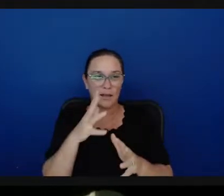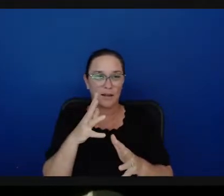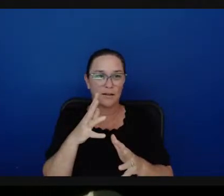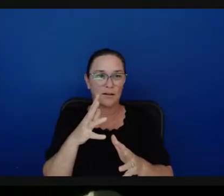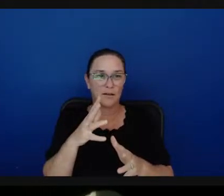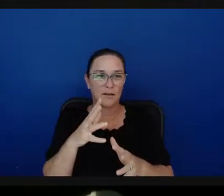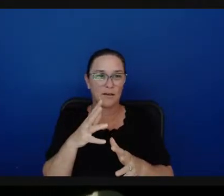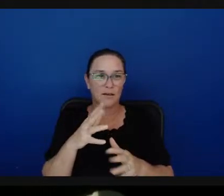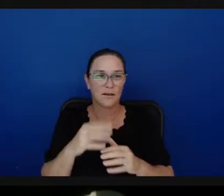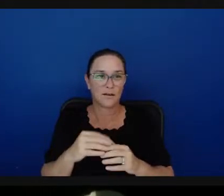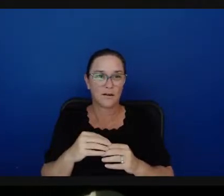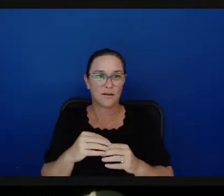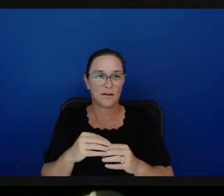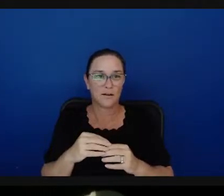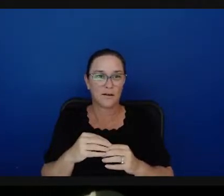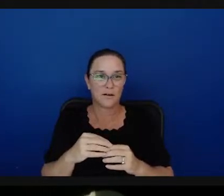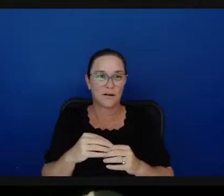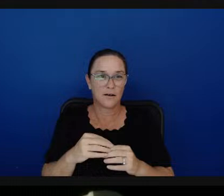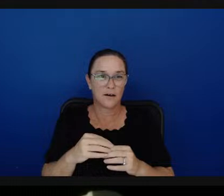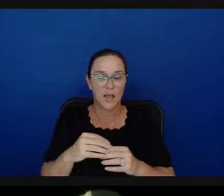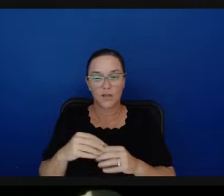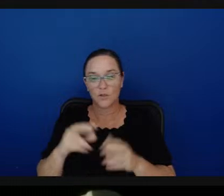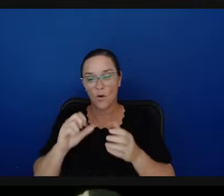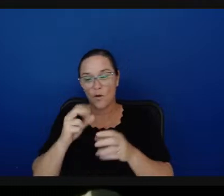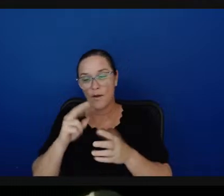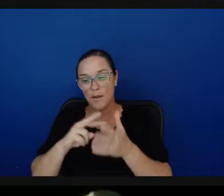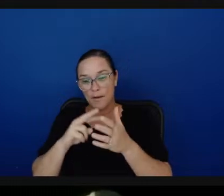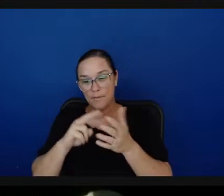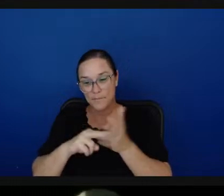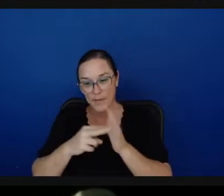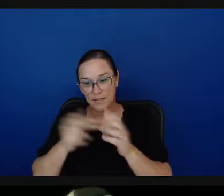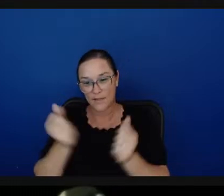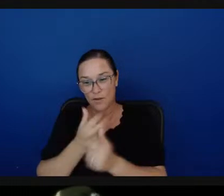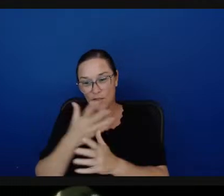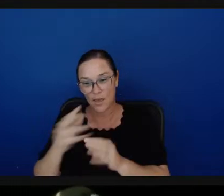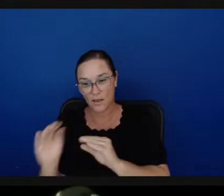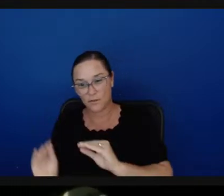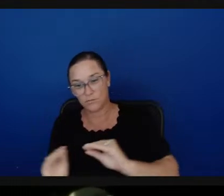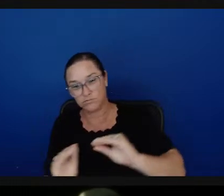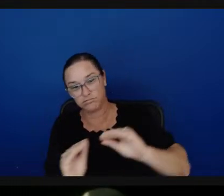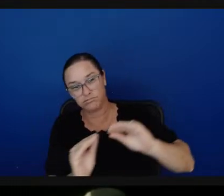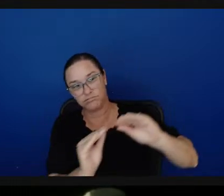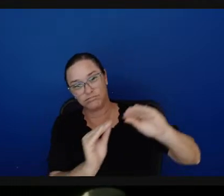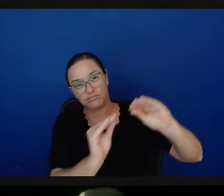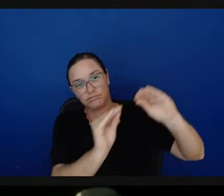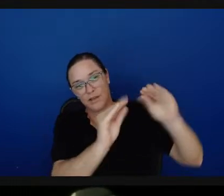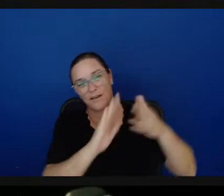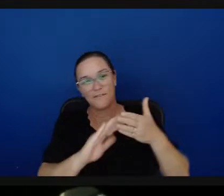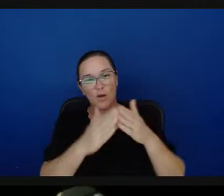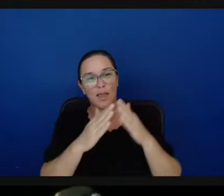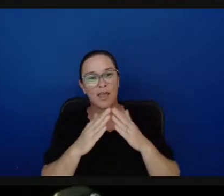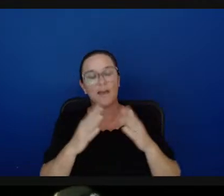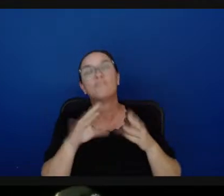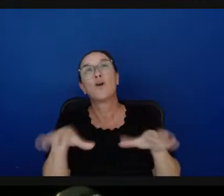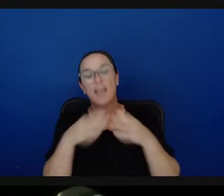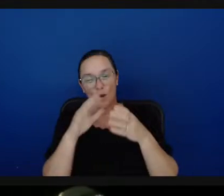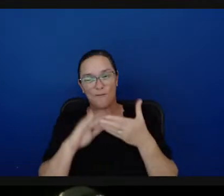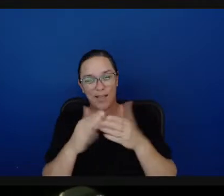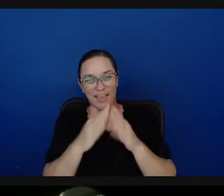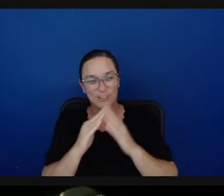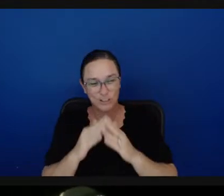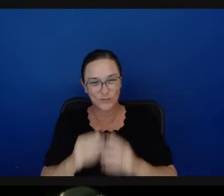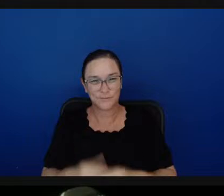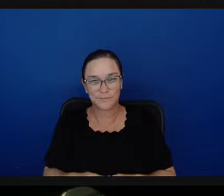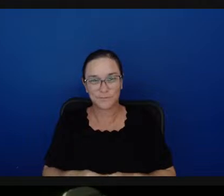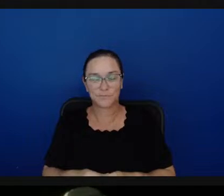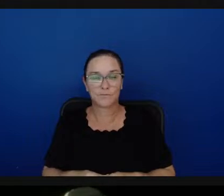Pele's hair up into Volcano Village. I'm wondering if that has some play. But anyway, sorry, just jump ahead. Yeah, it was interesting